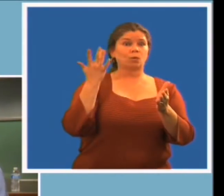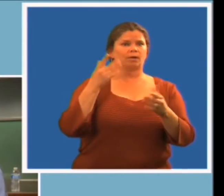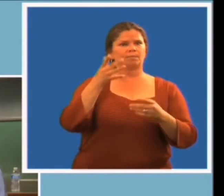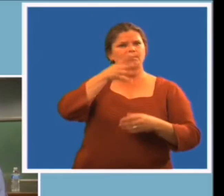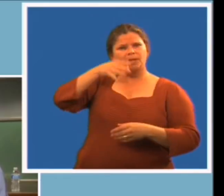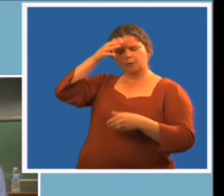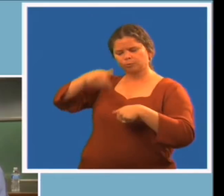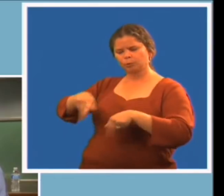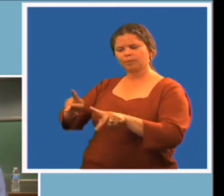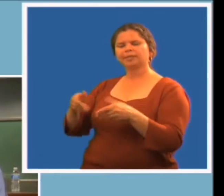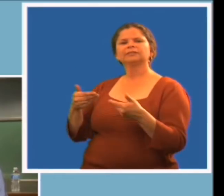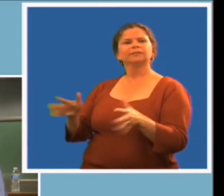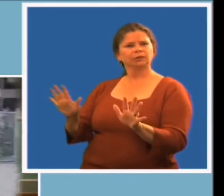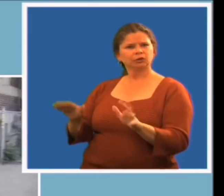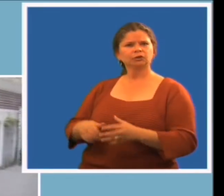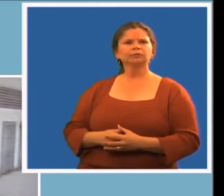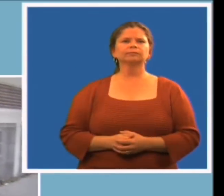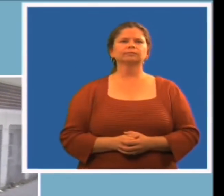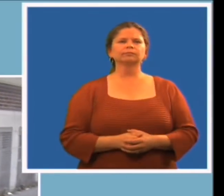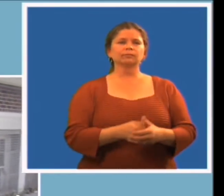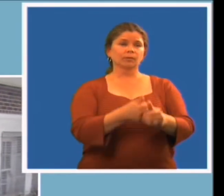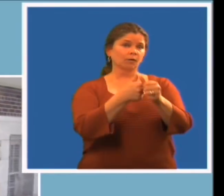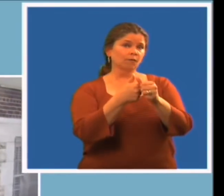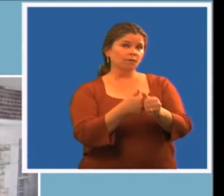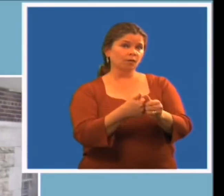occur. According to the